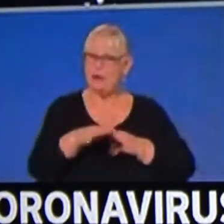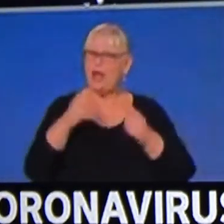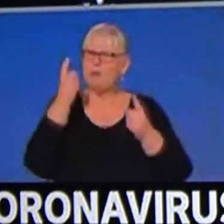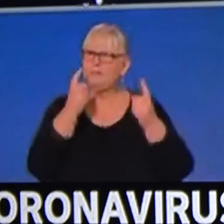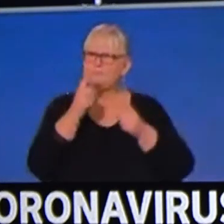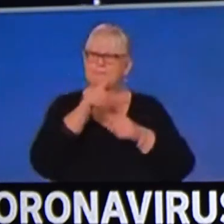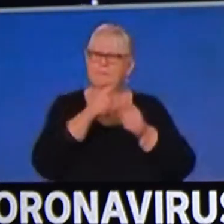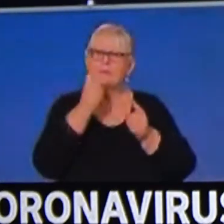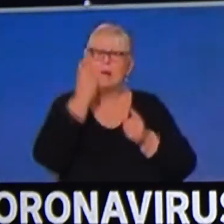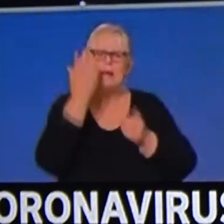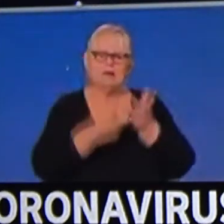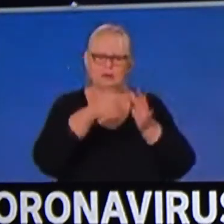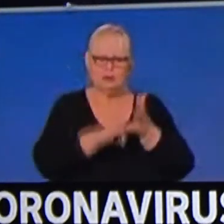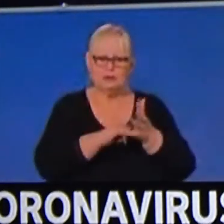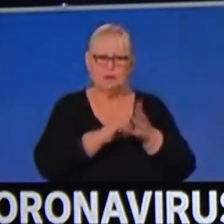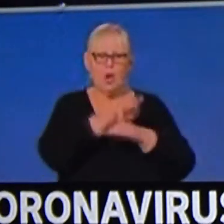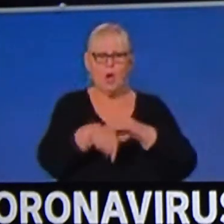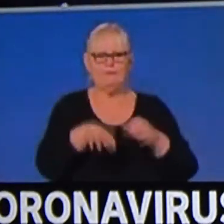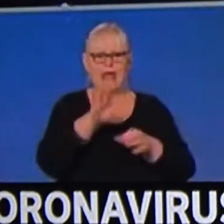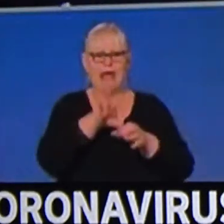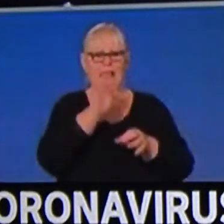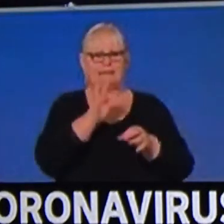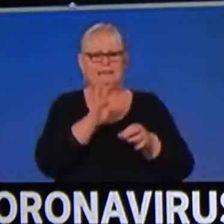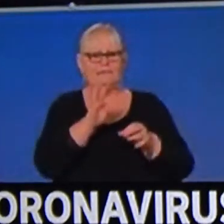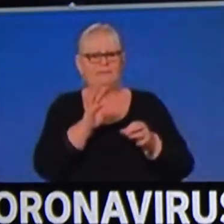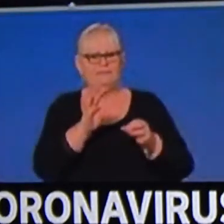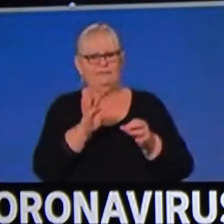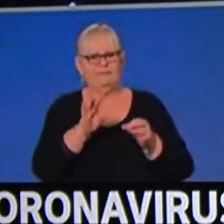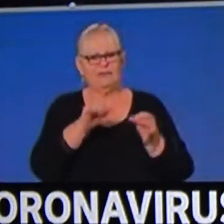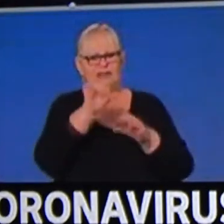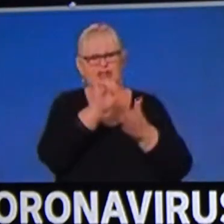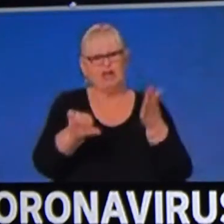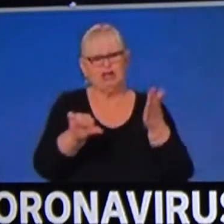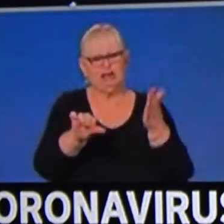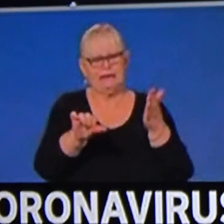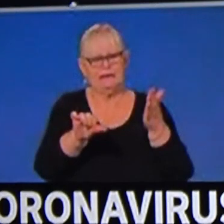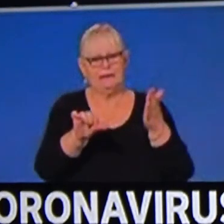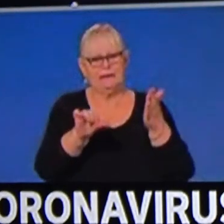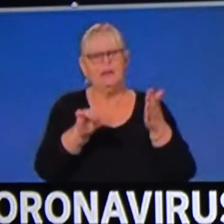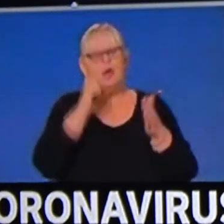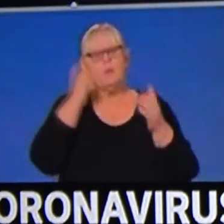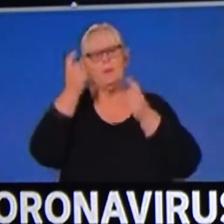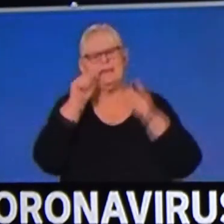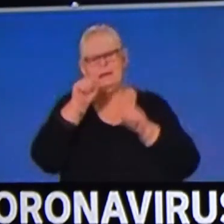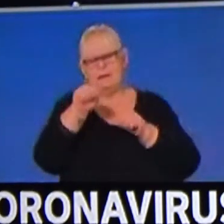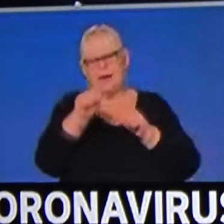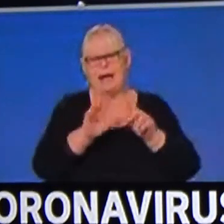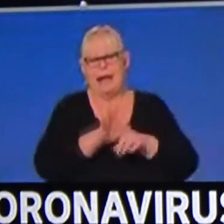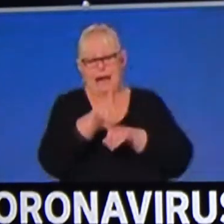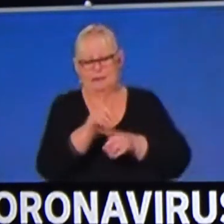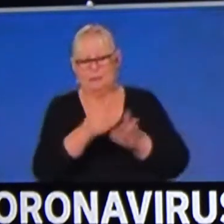on Tuesday is the issue of elective surgery, and there's a bit more work to do on that, but we'll be considering elective surgery next Tuesday.